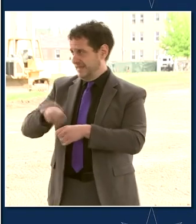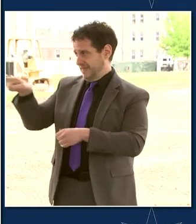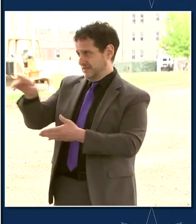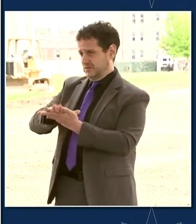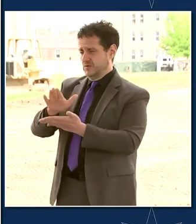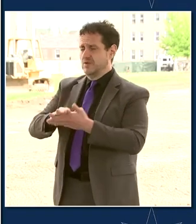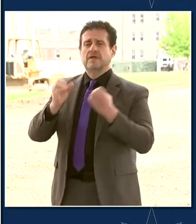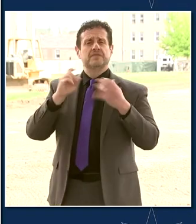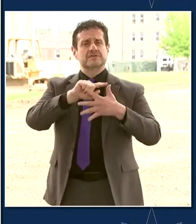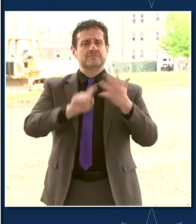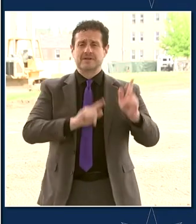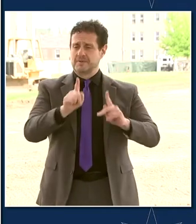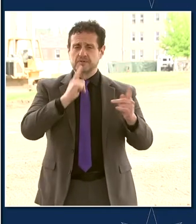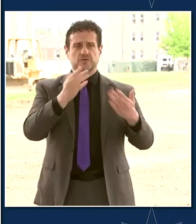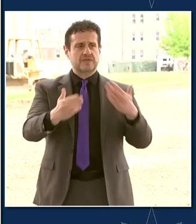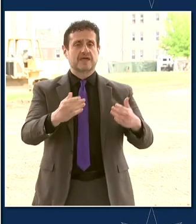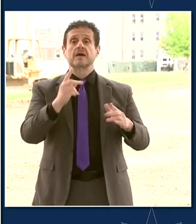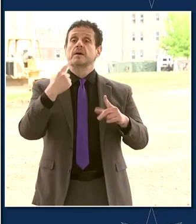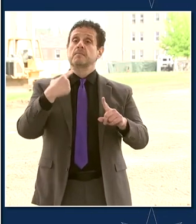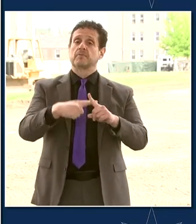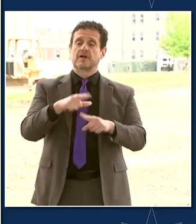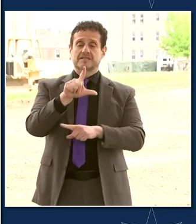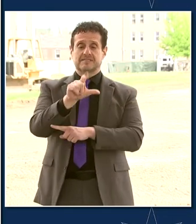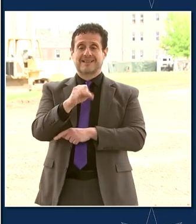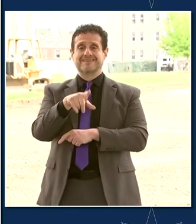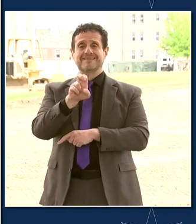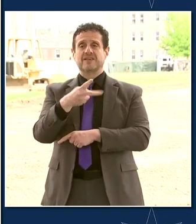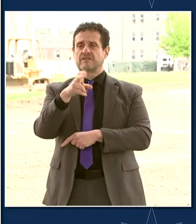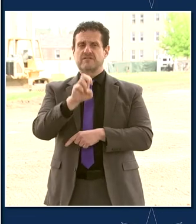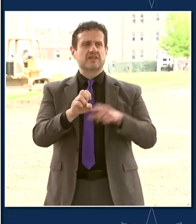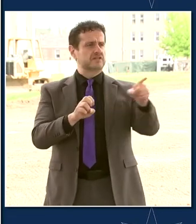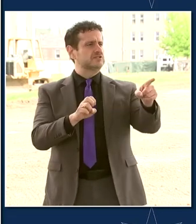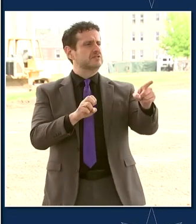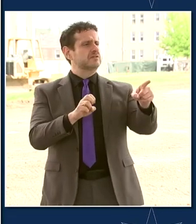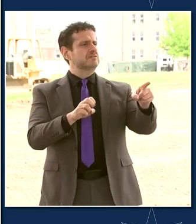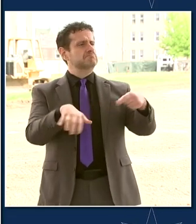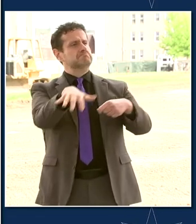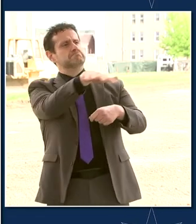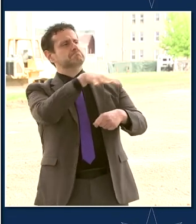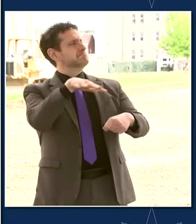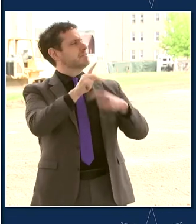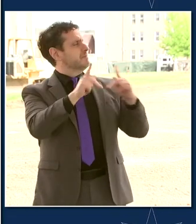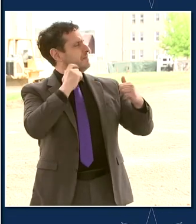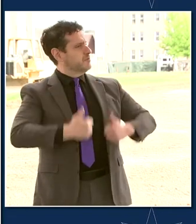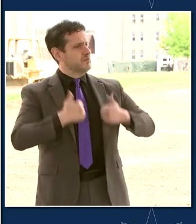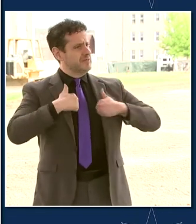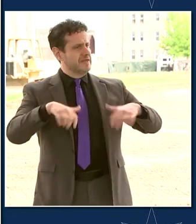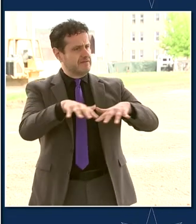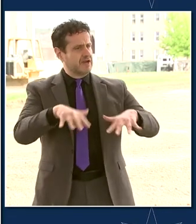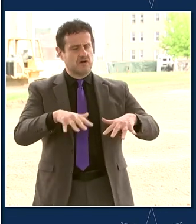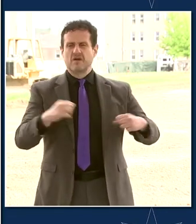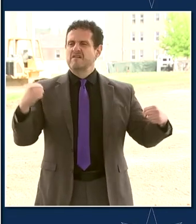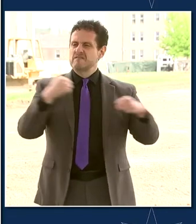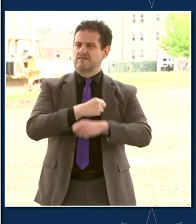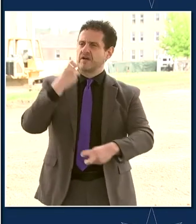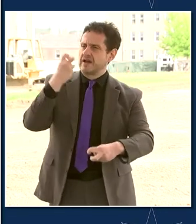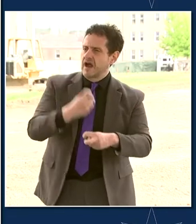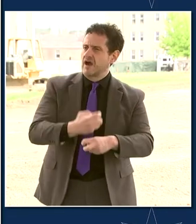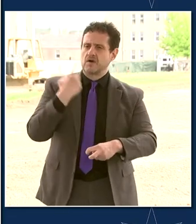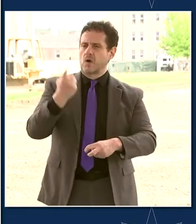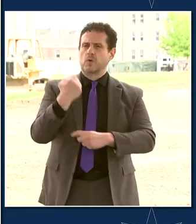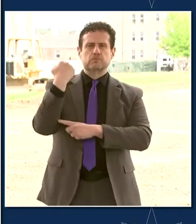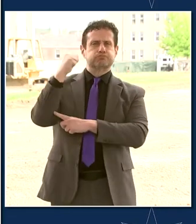to thank, and the community members of Little Village who fight so hard and who are always out there and always very